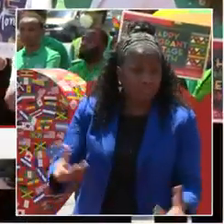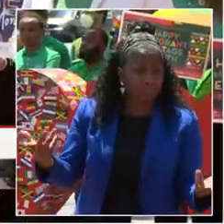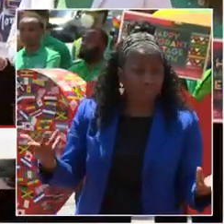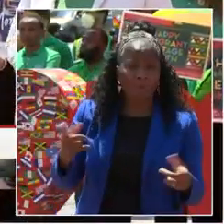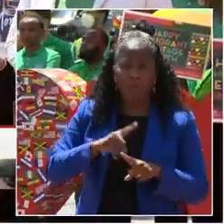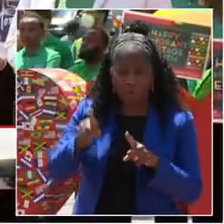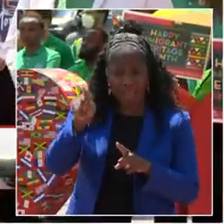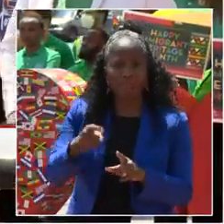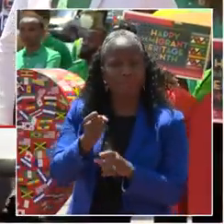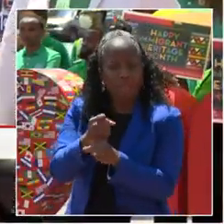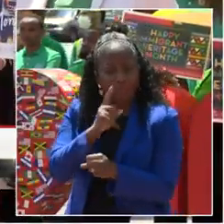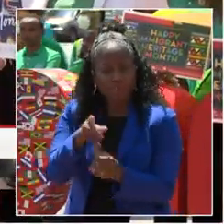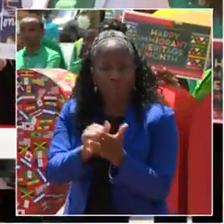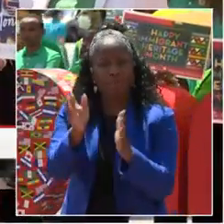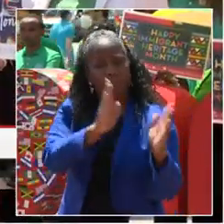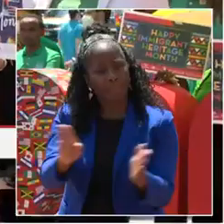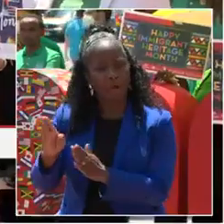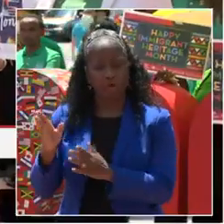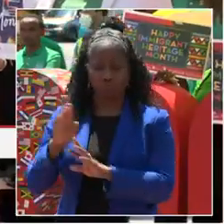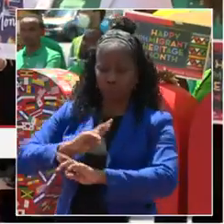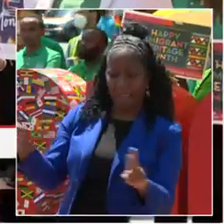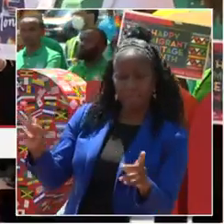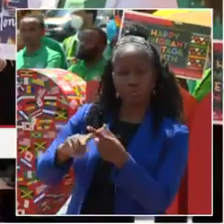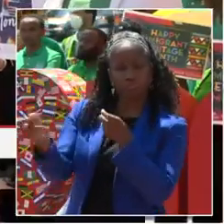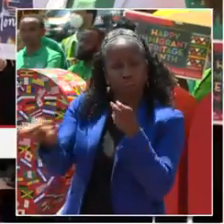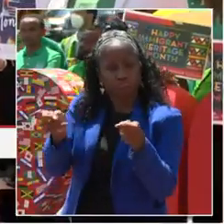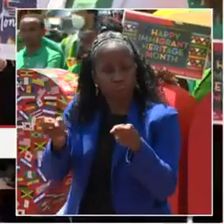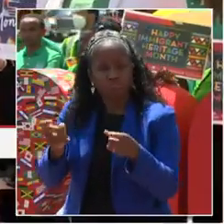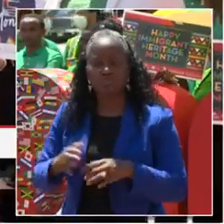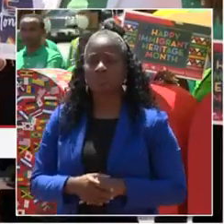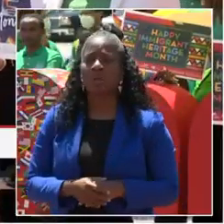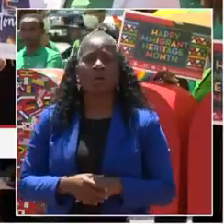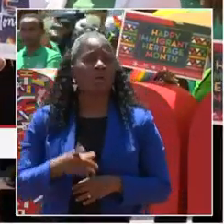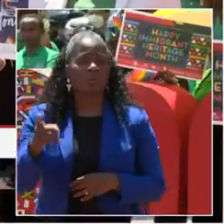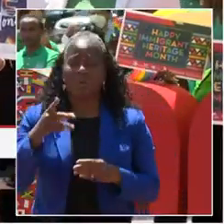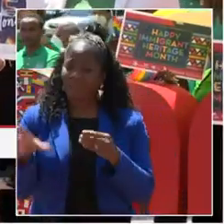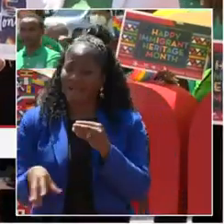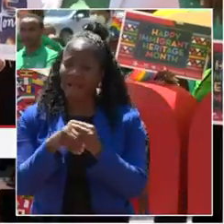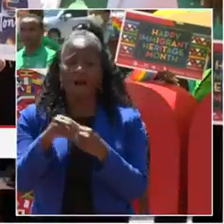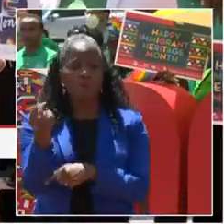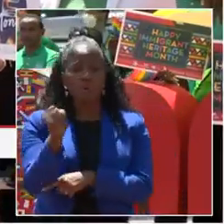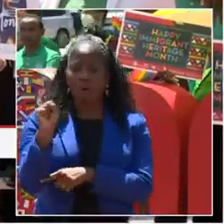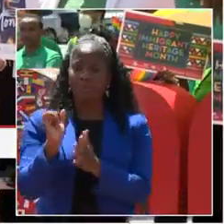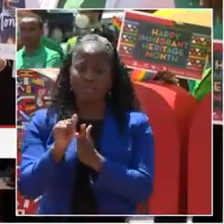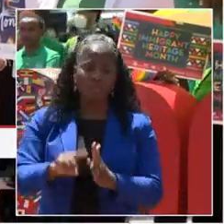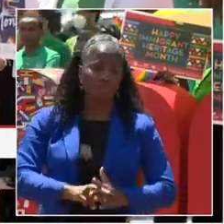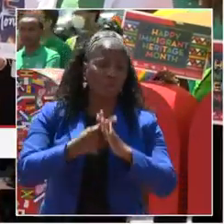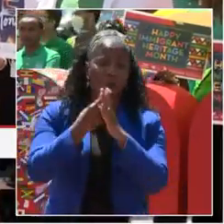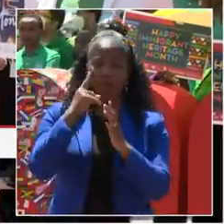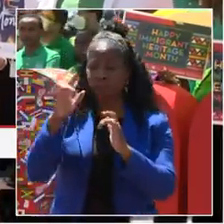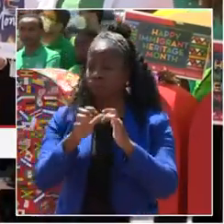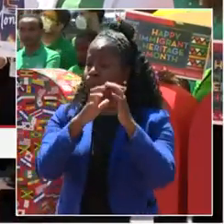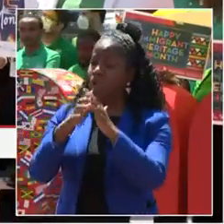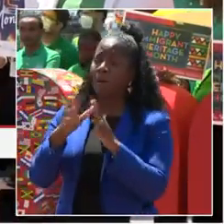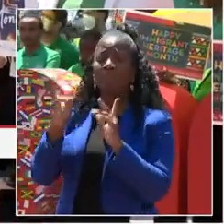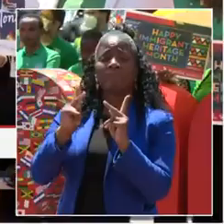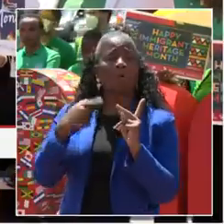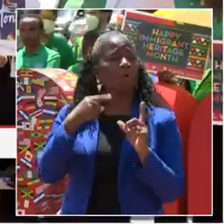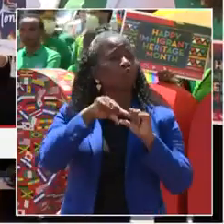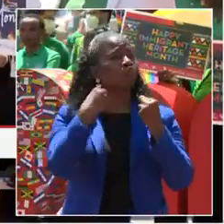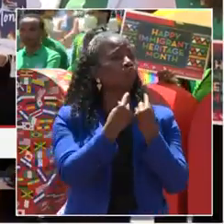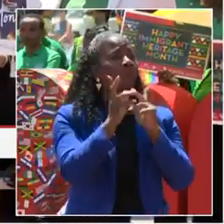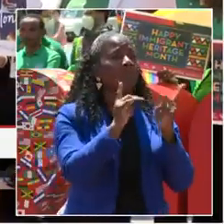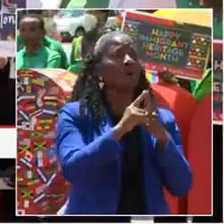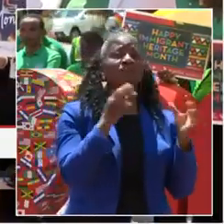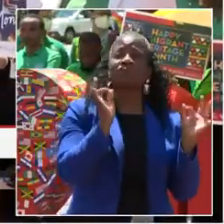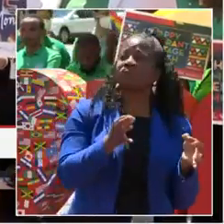in a posture of preparedness for those types of things. There are ad hoc protests that start up for whatever reason. A group of people decide they want to show